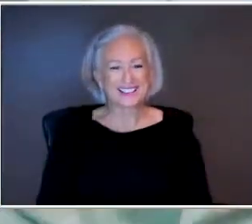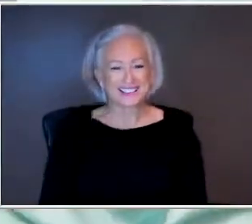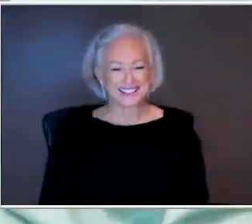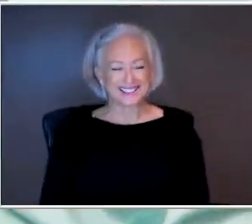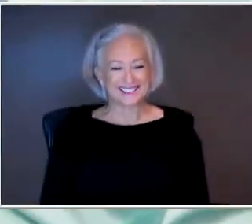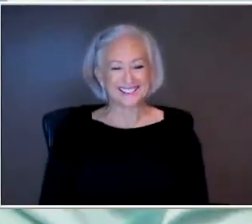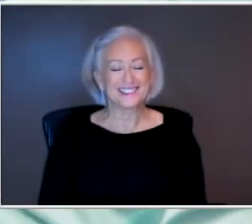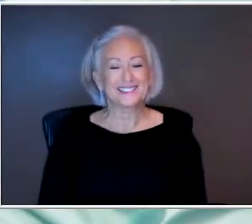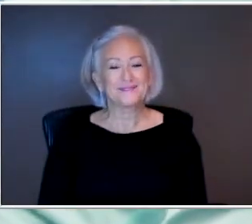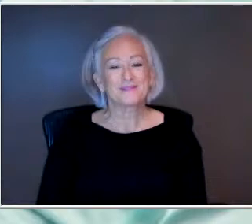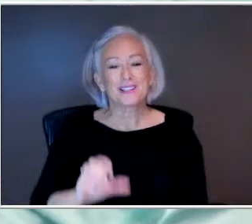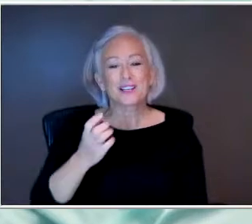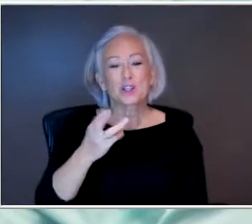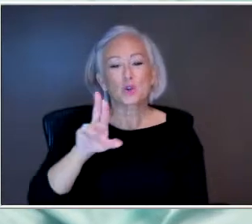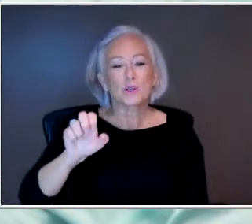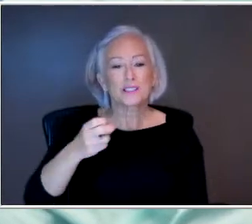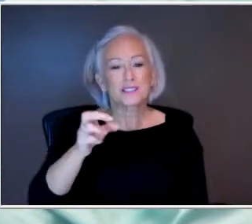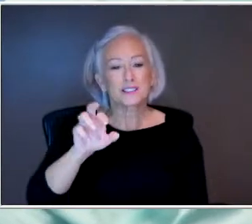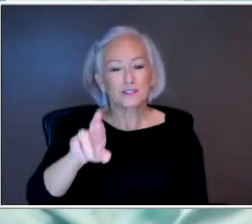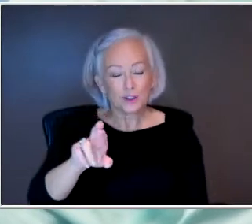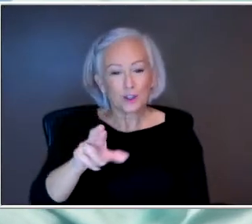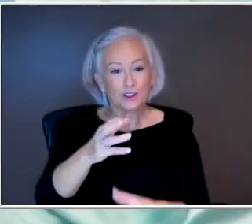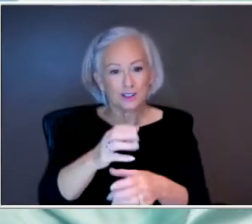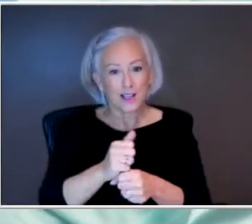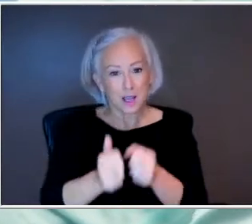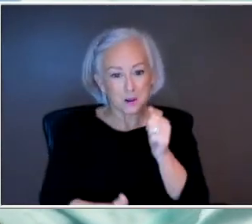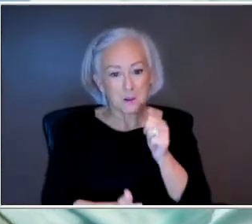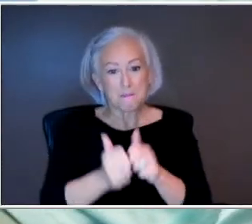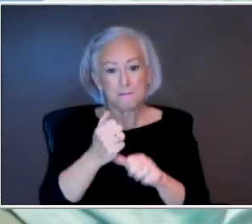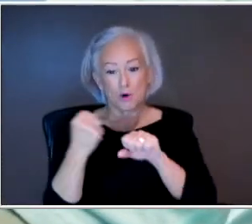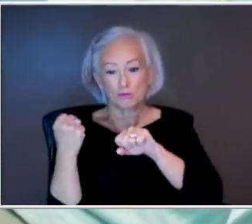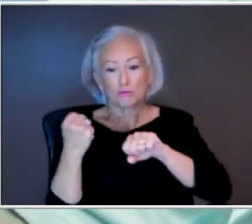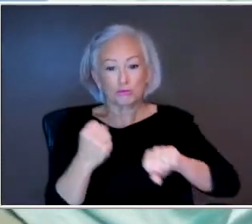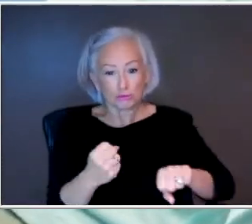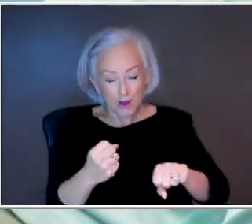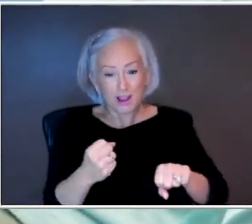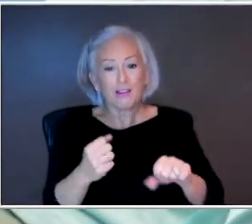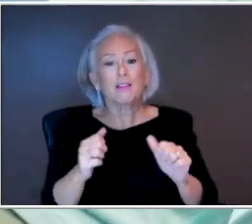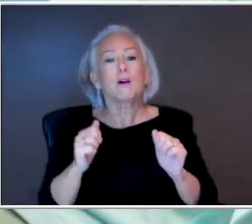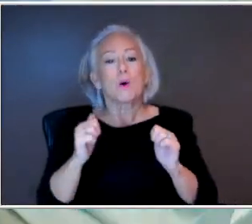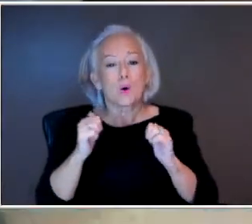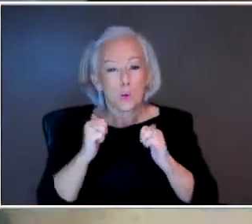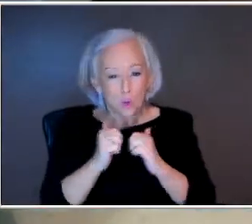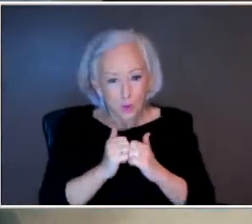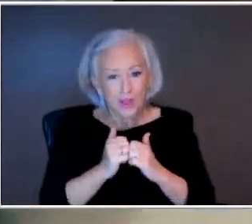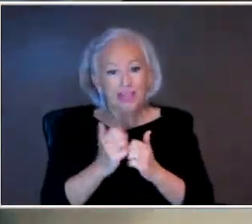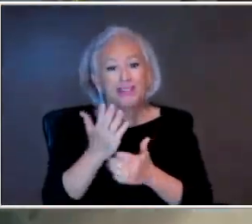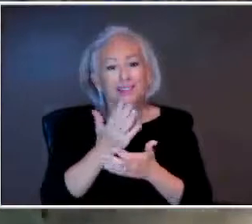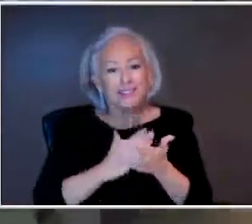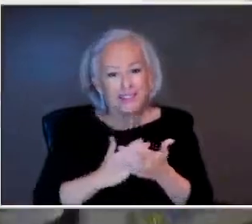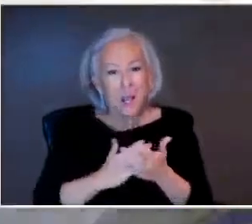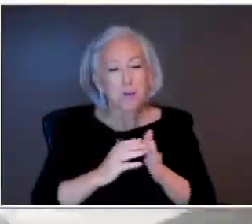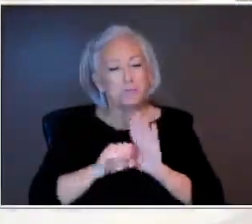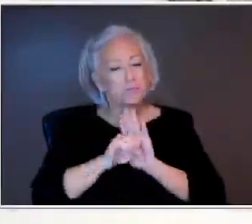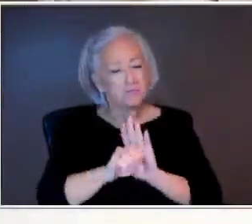Christopher regained much of his strength, even with some visible signs of stroke lingering. You got it.